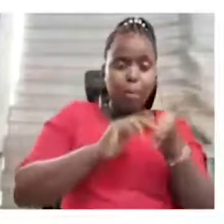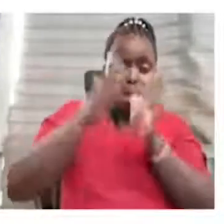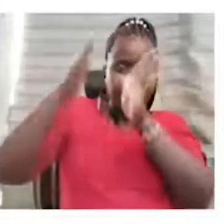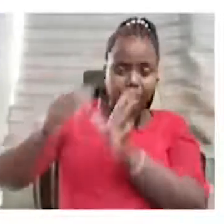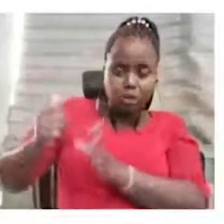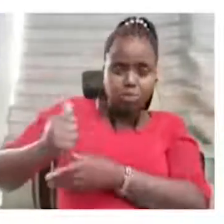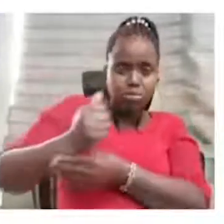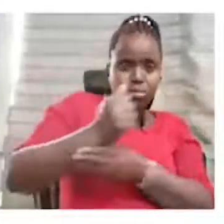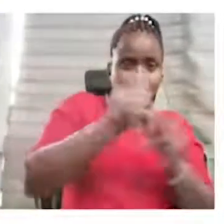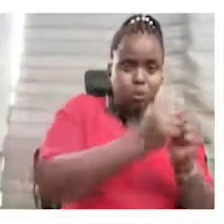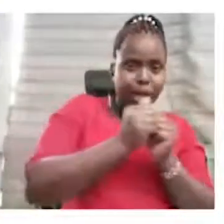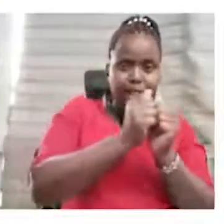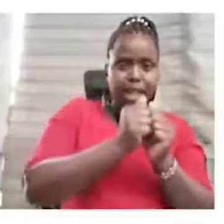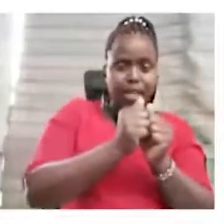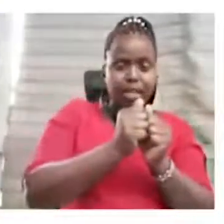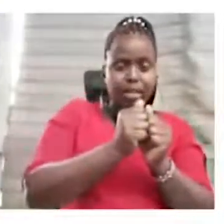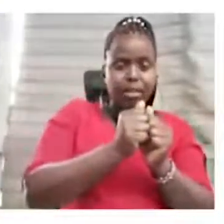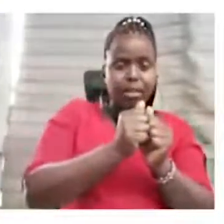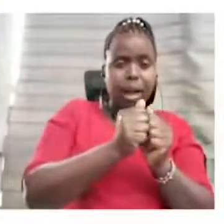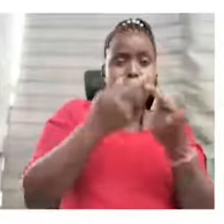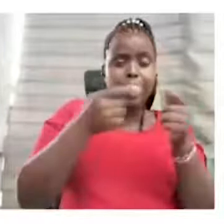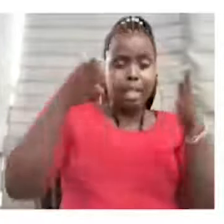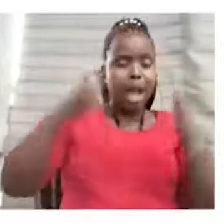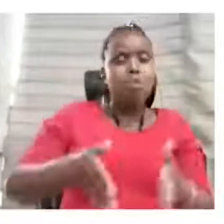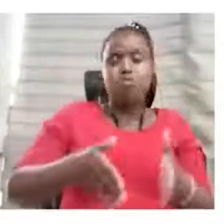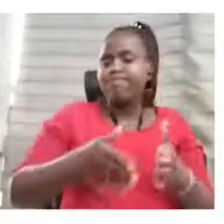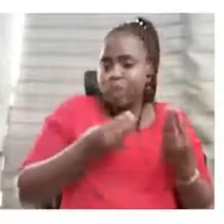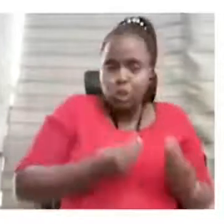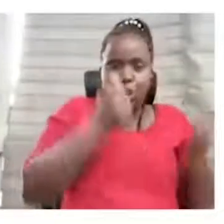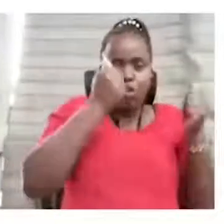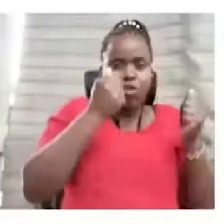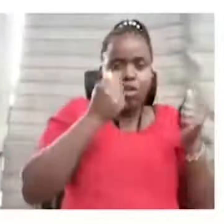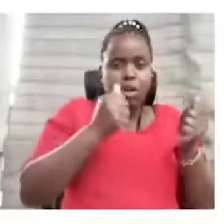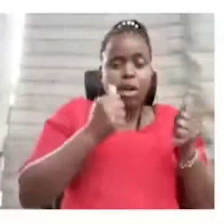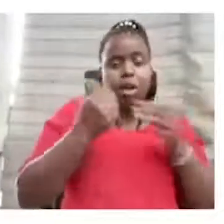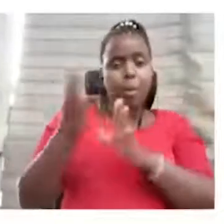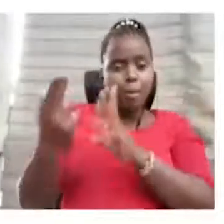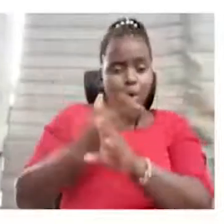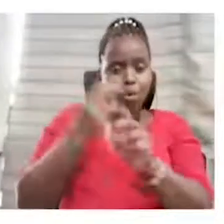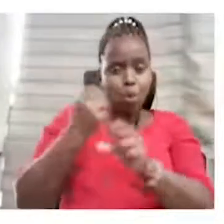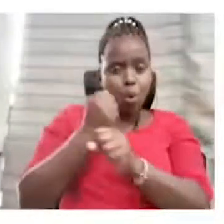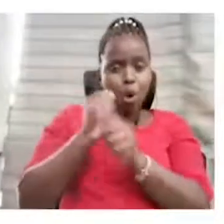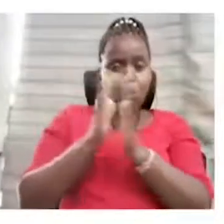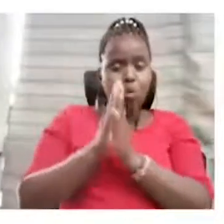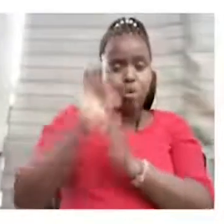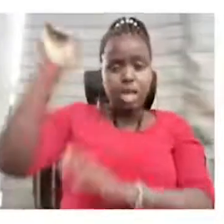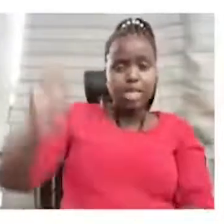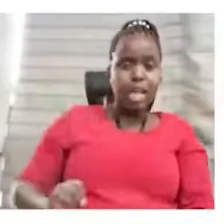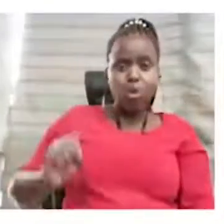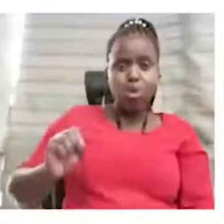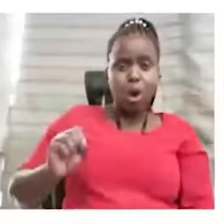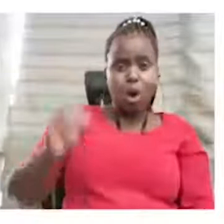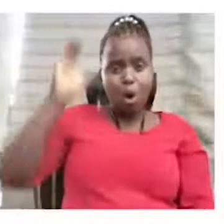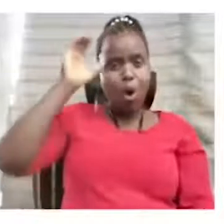mentioned. So we have rolled that one out. We did partner with a South Korean company to deliver a dot braille